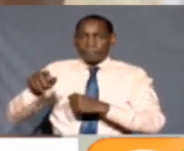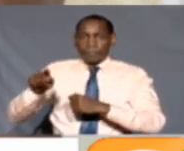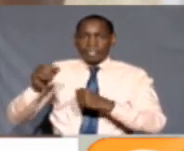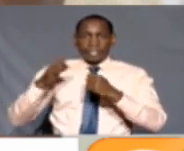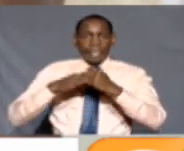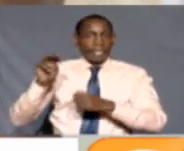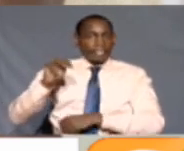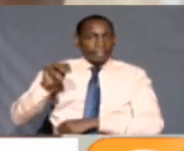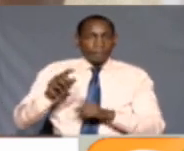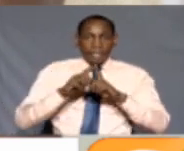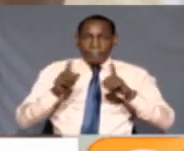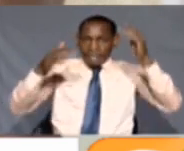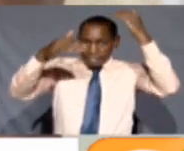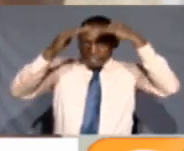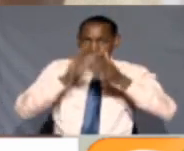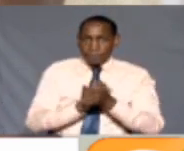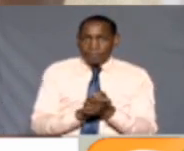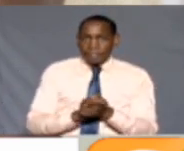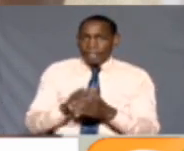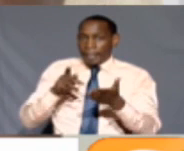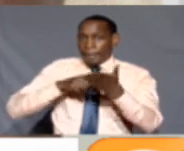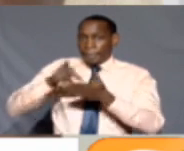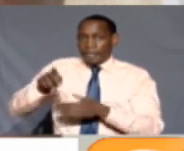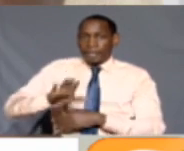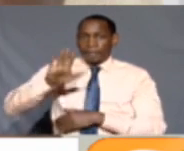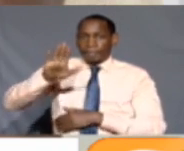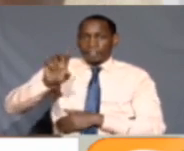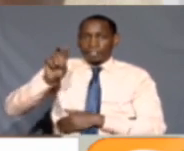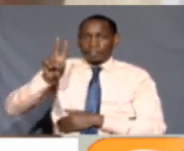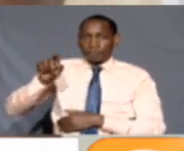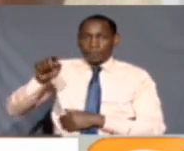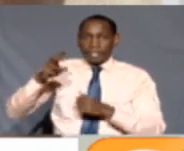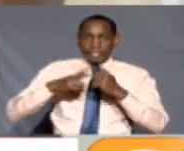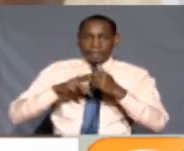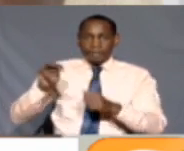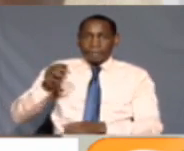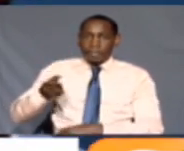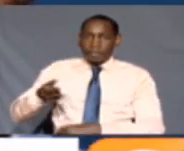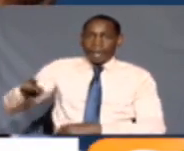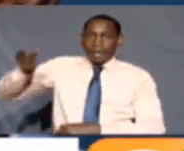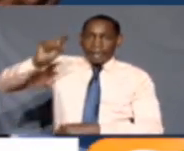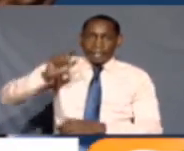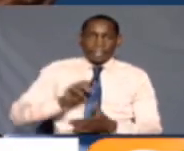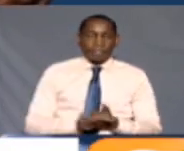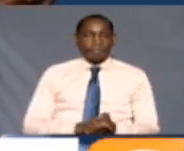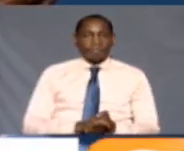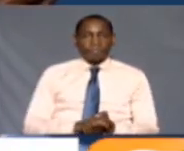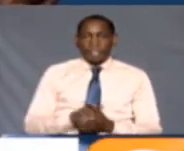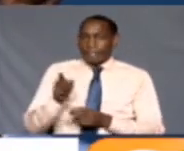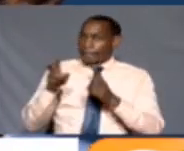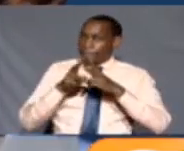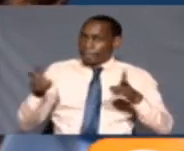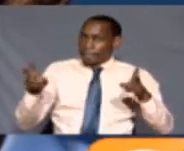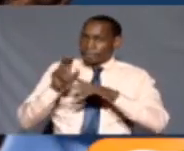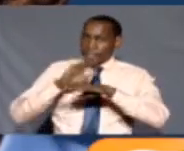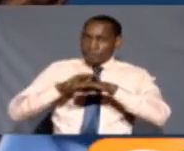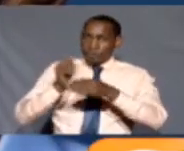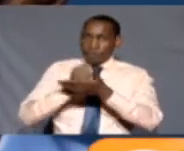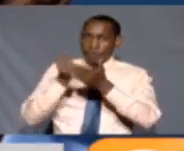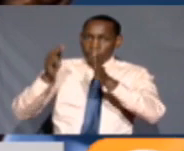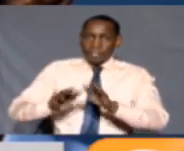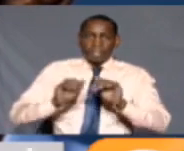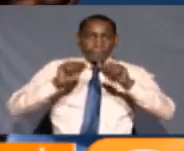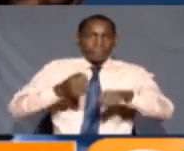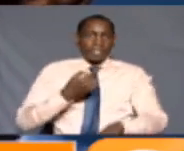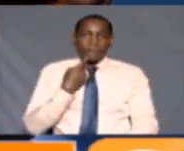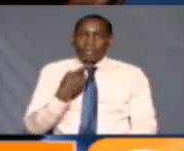million shillings, but the university ended up paying 52.7 million shillings more. He was a very good auditor. I can tell